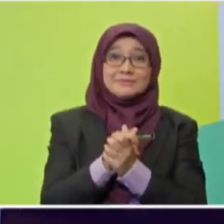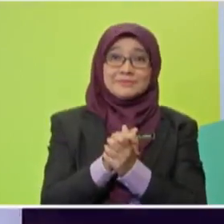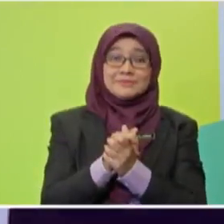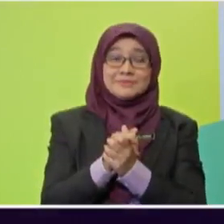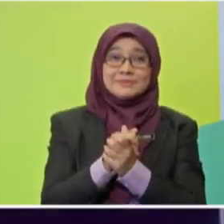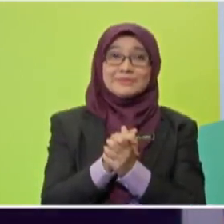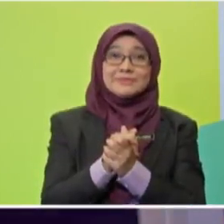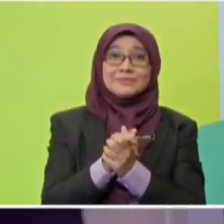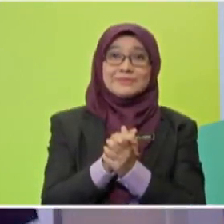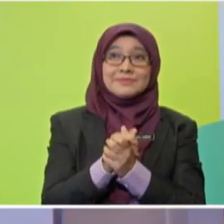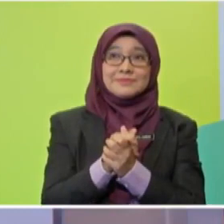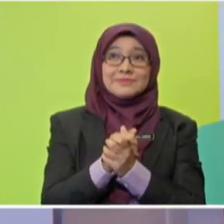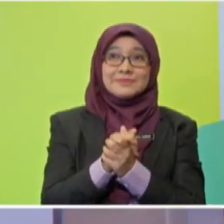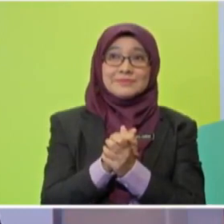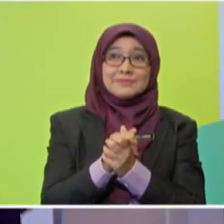16?